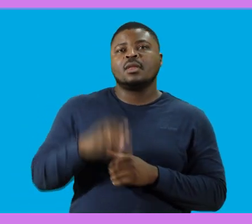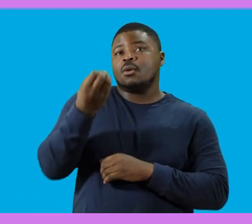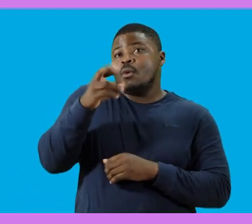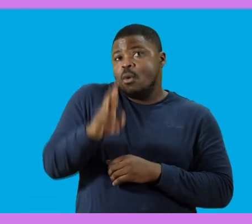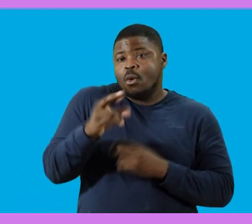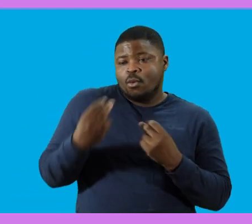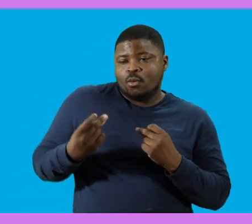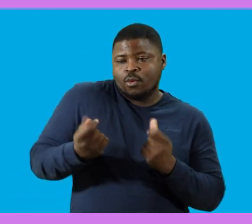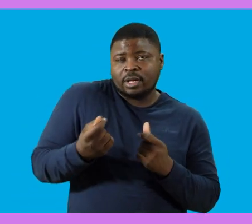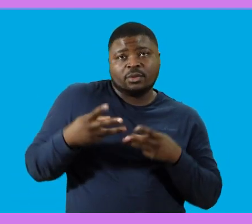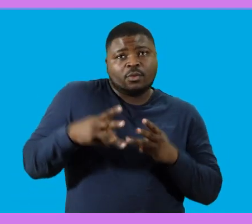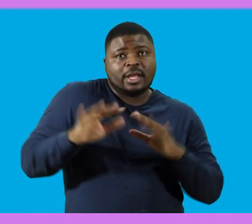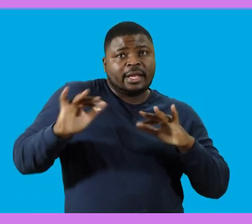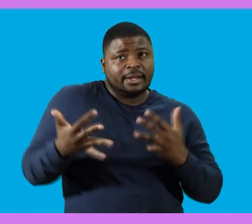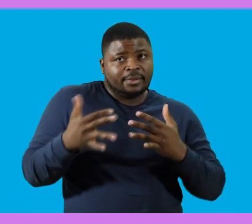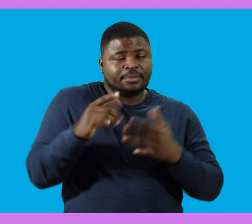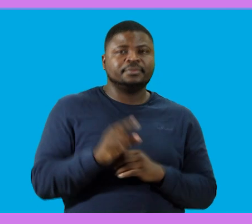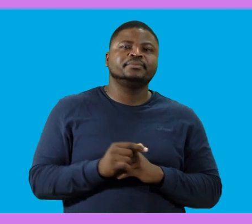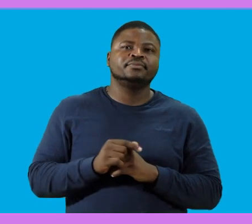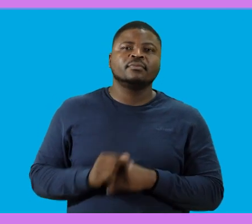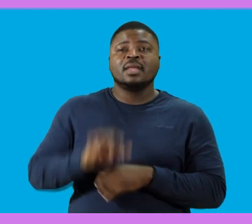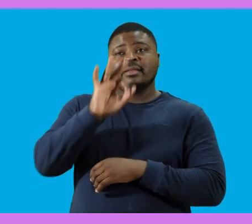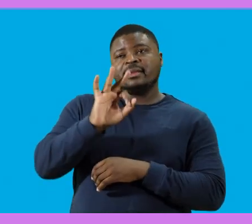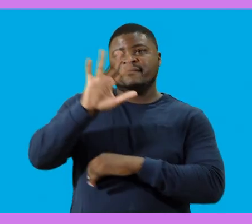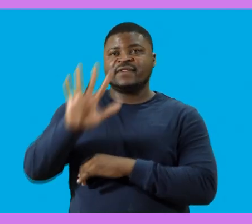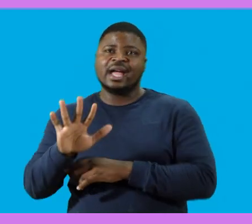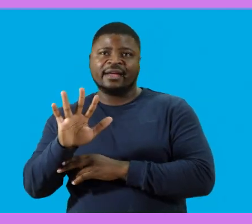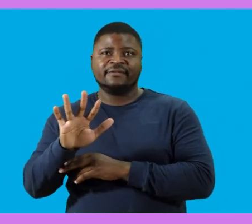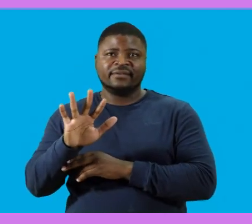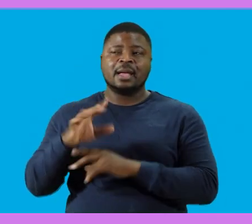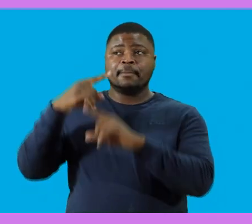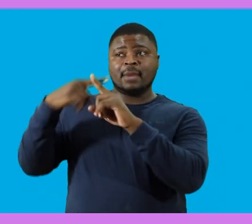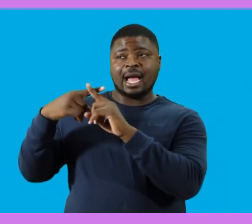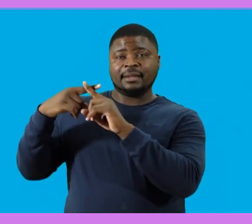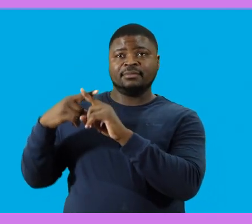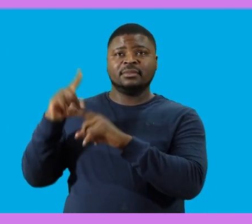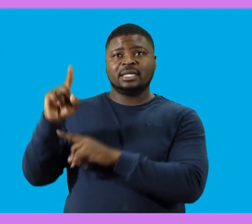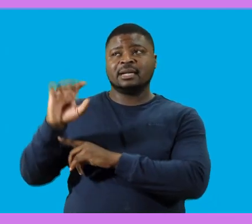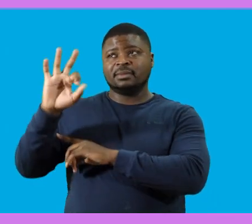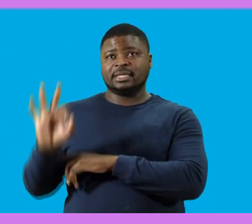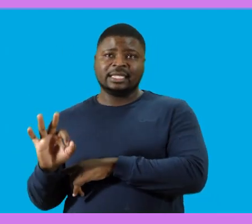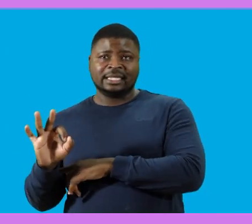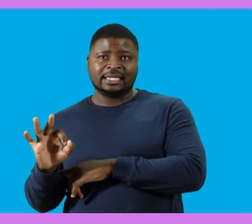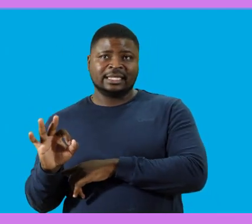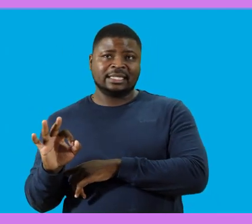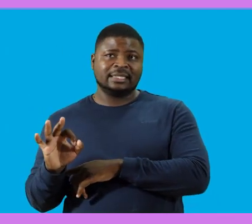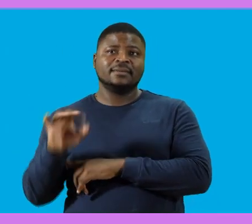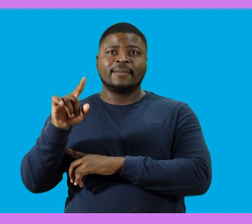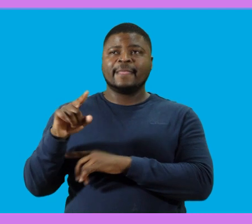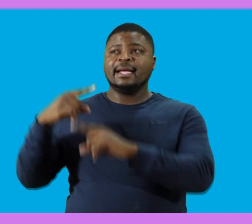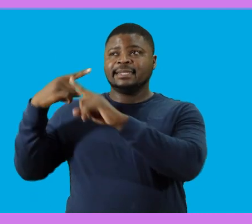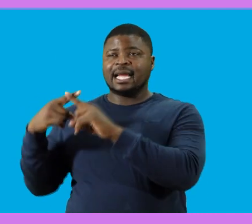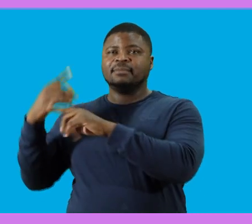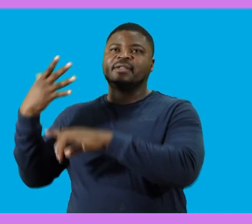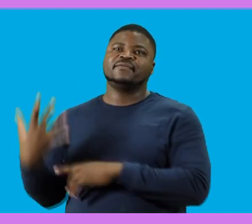525 Rand. Or if you want to do it quicker, you could have said 35